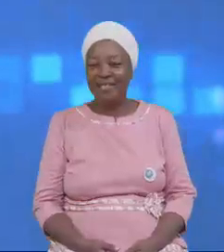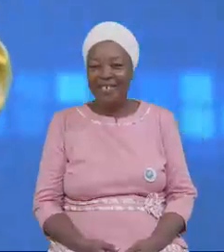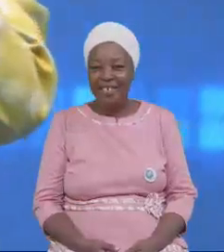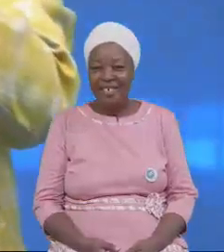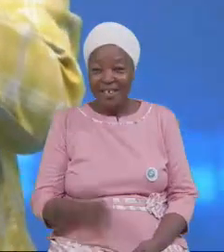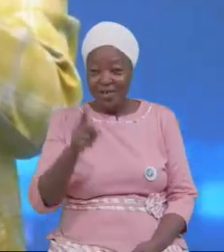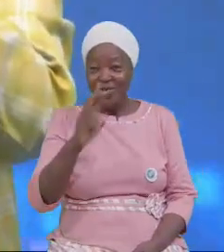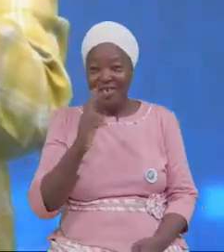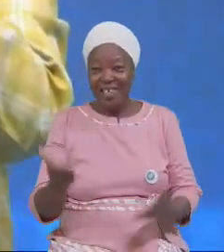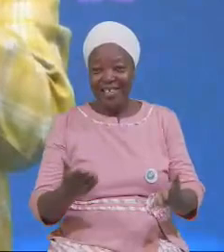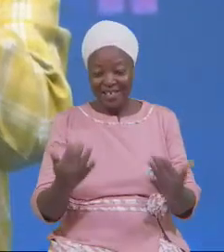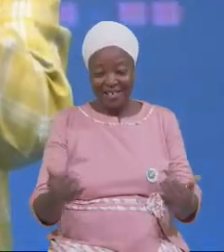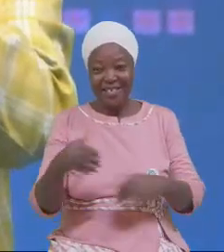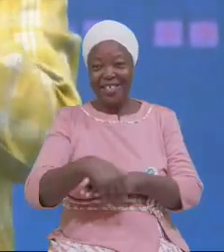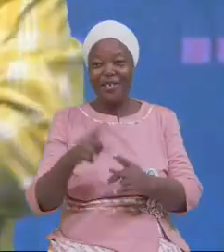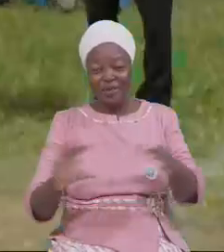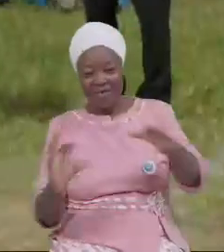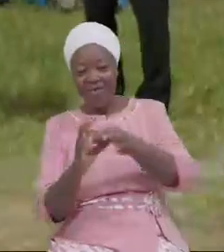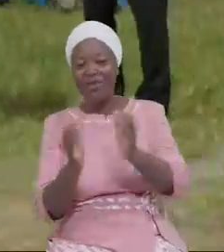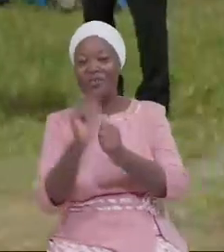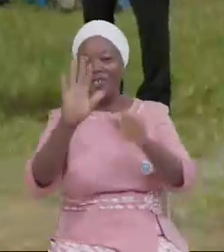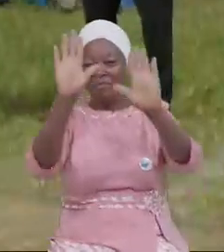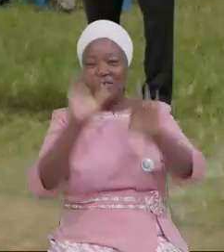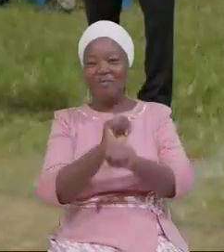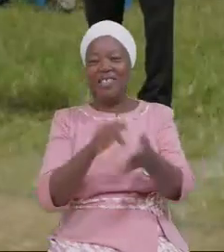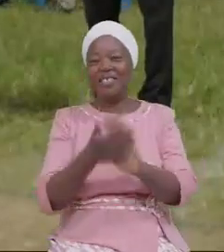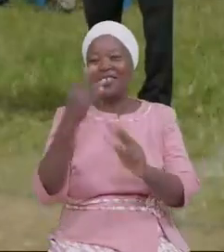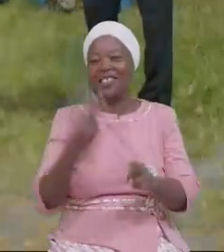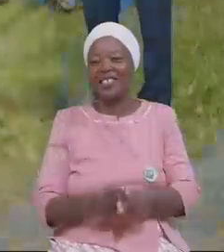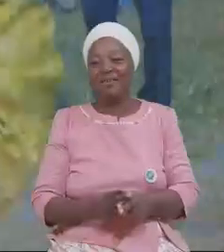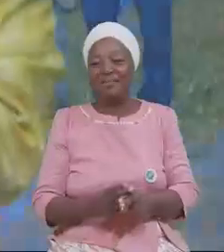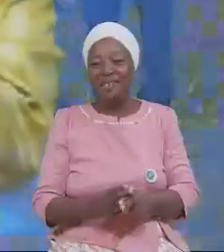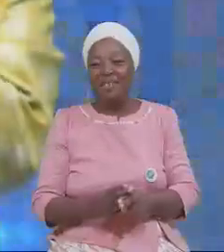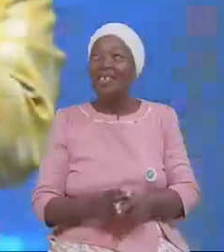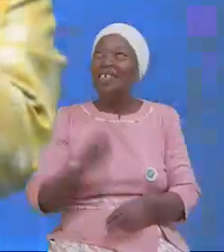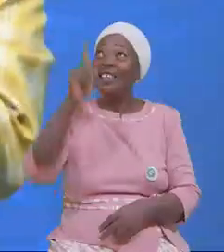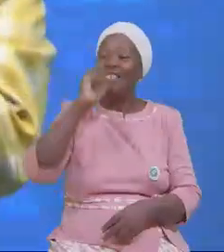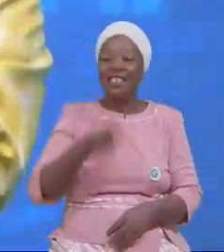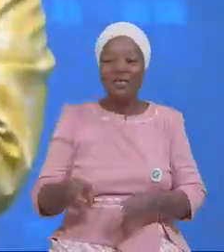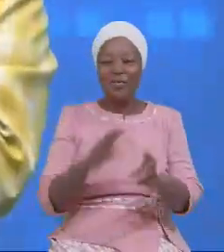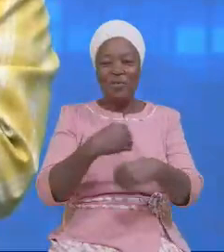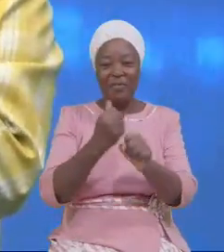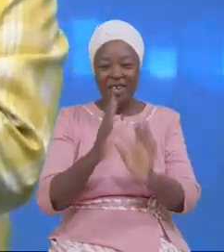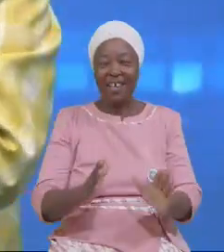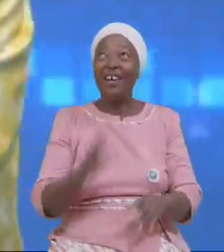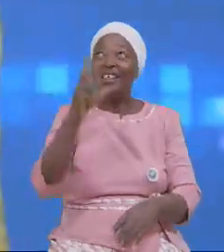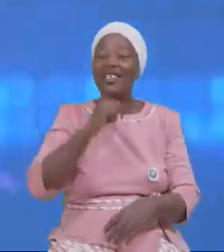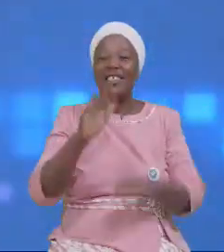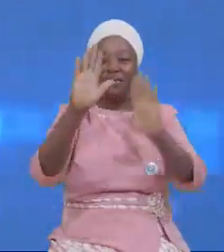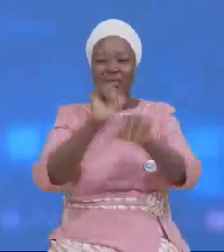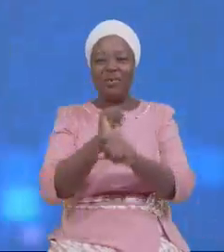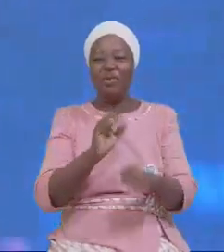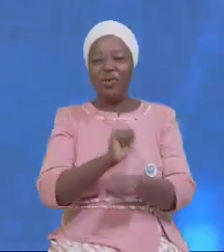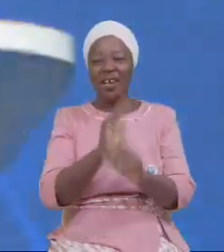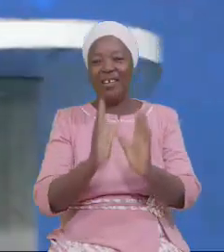tonight to connect with miracle. He's the way maker and he's the miracle worker.